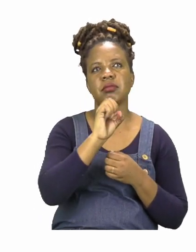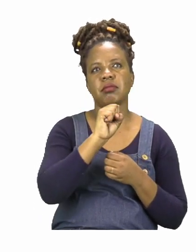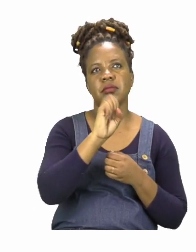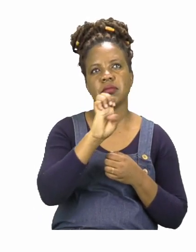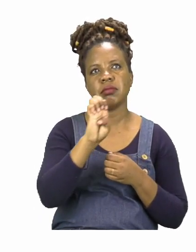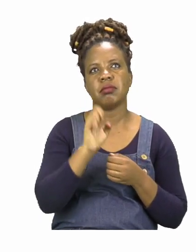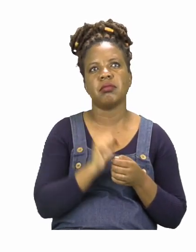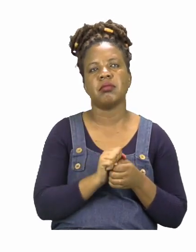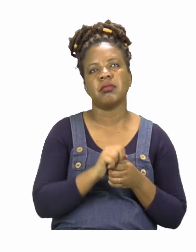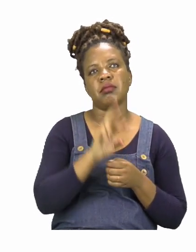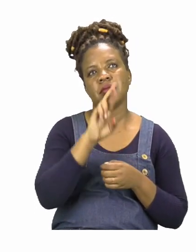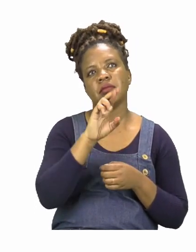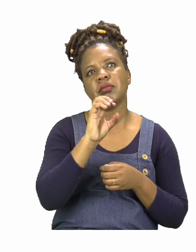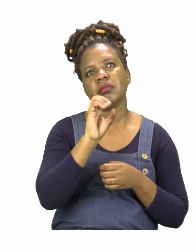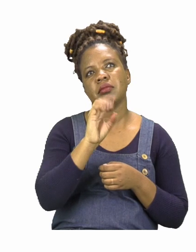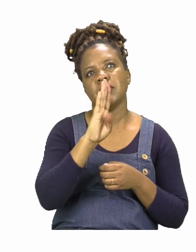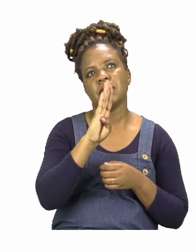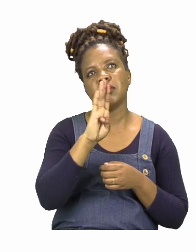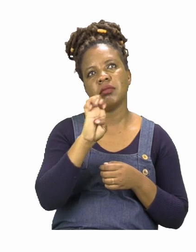robe,